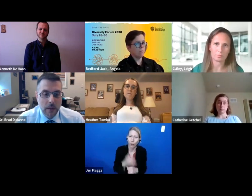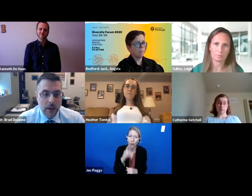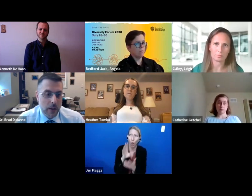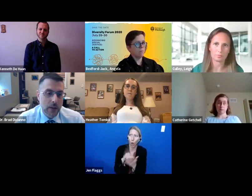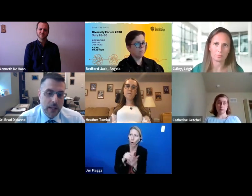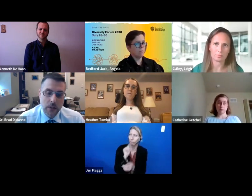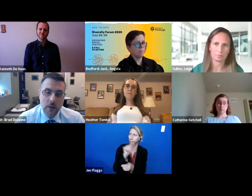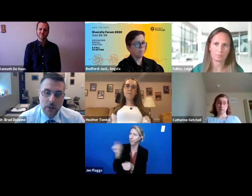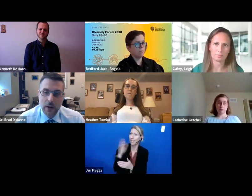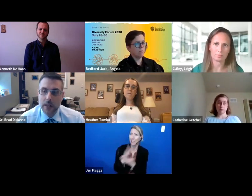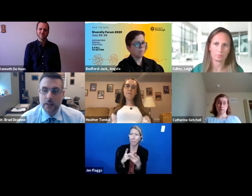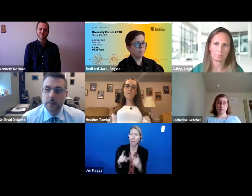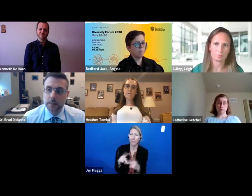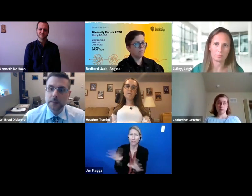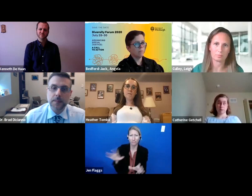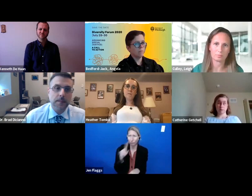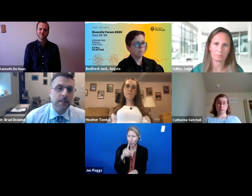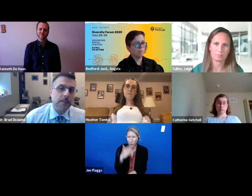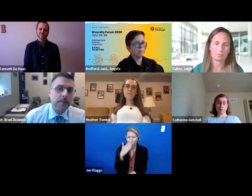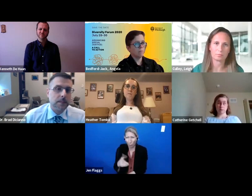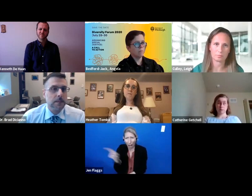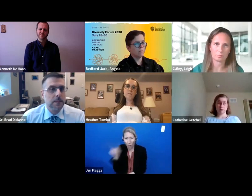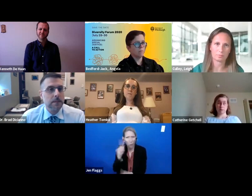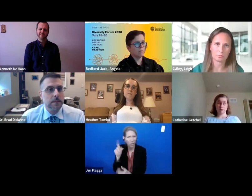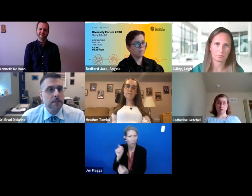doing very good things in those areas.